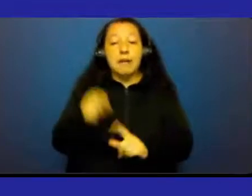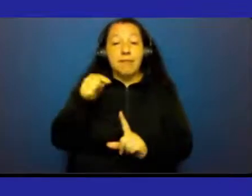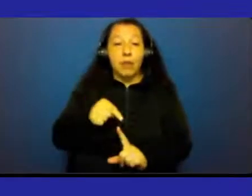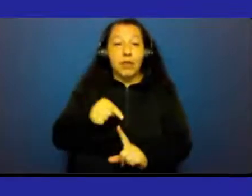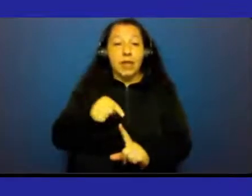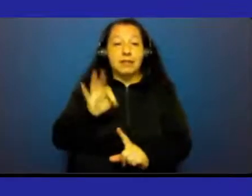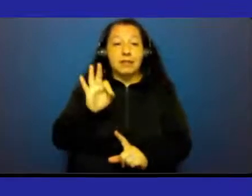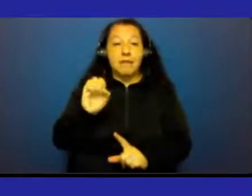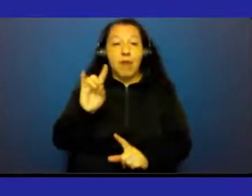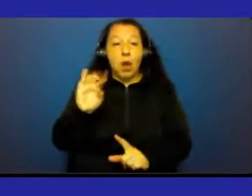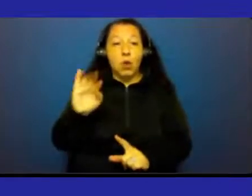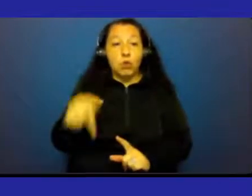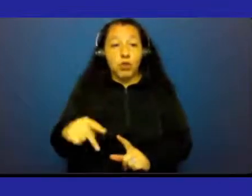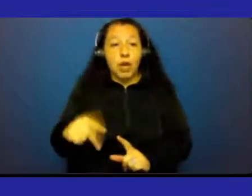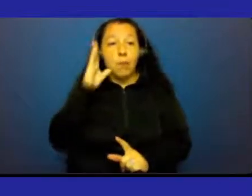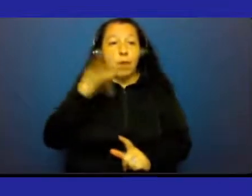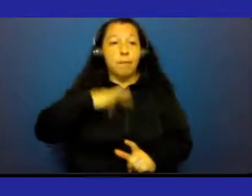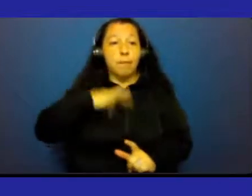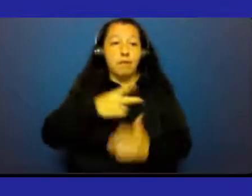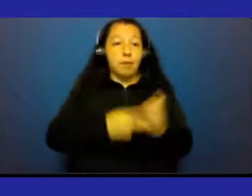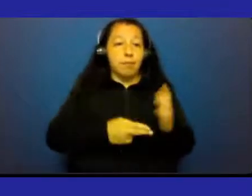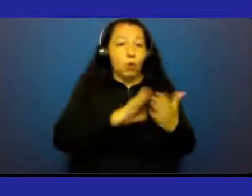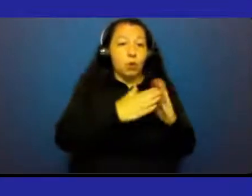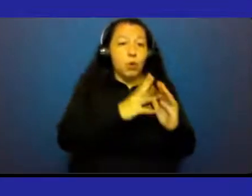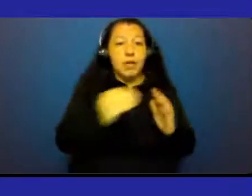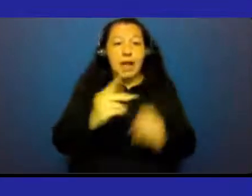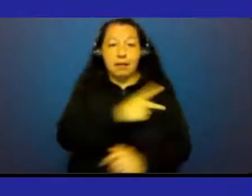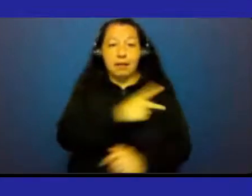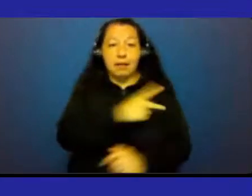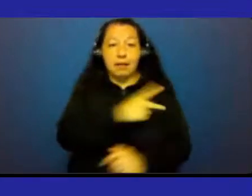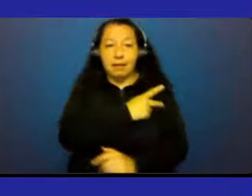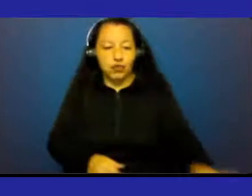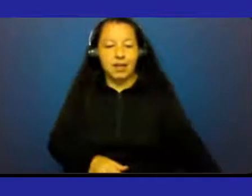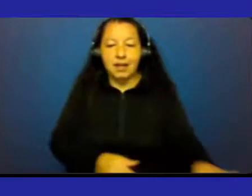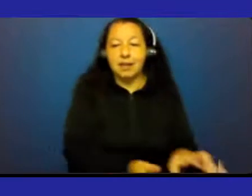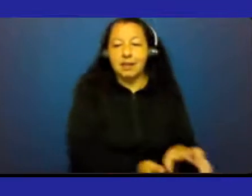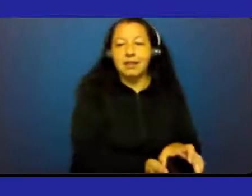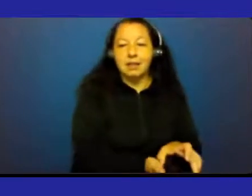community and patients. I would also like to turn to a few of the issues